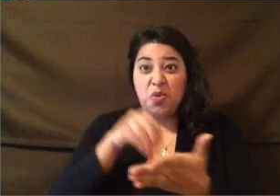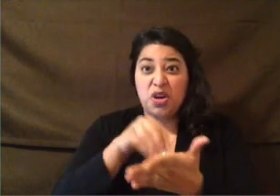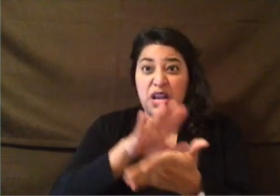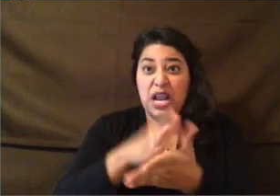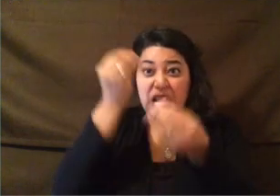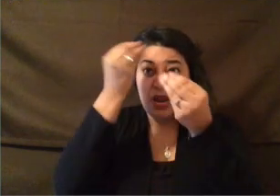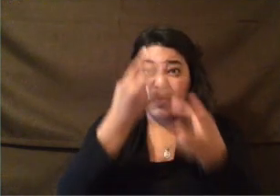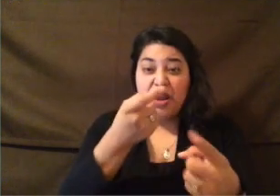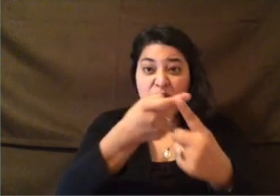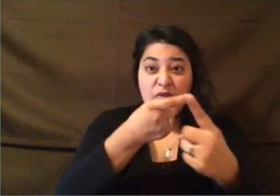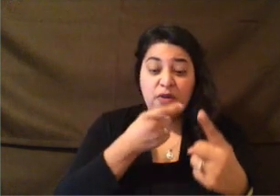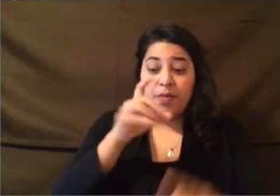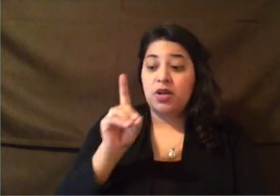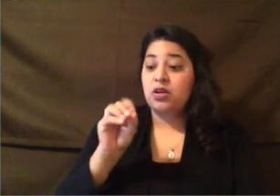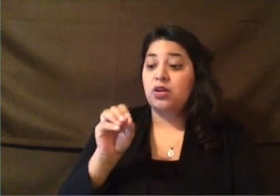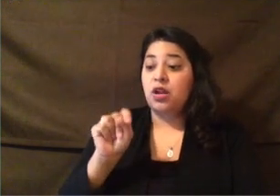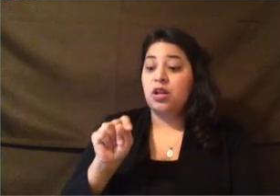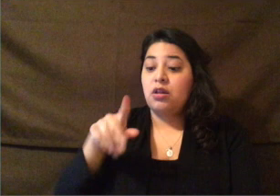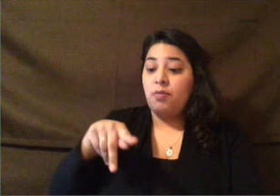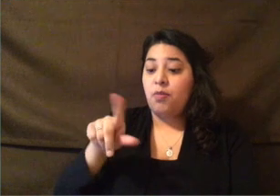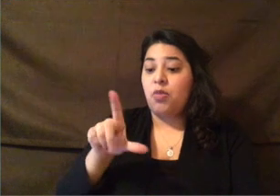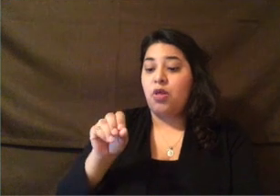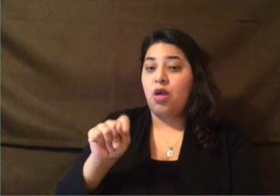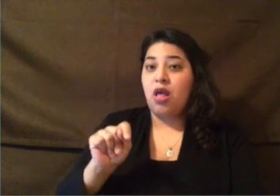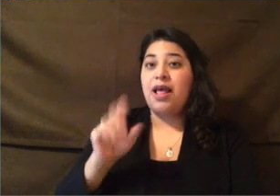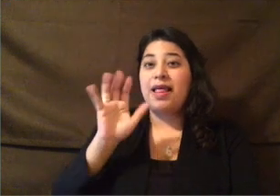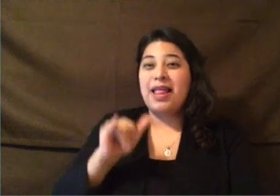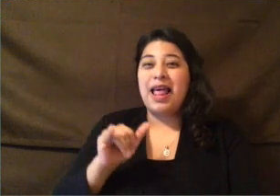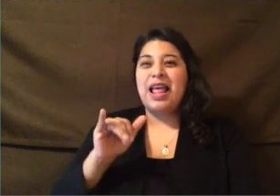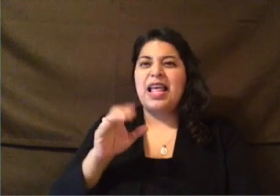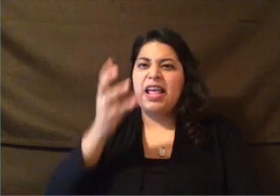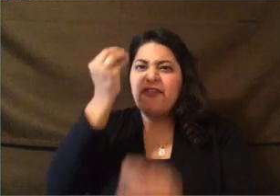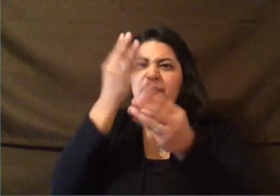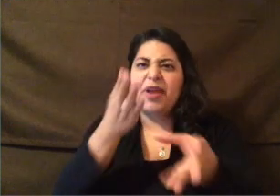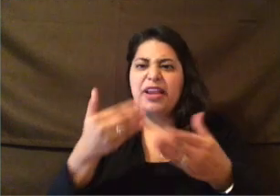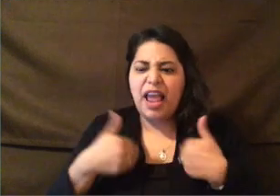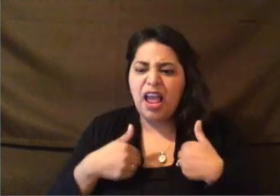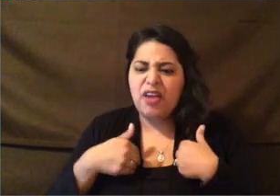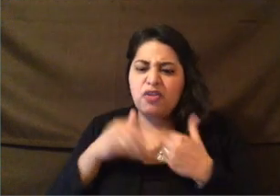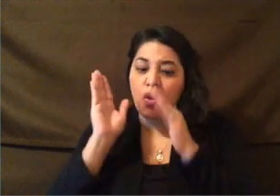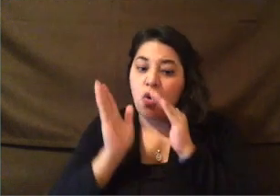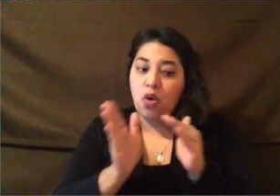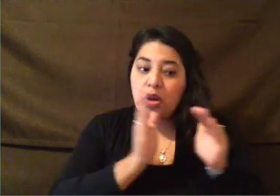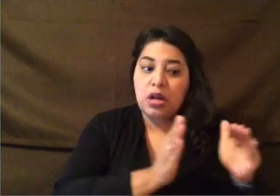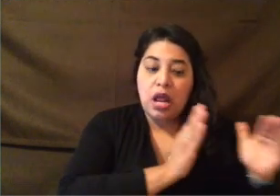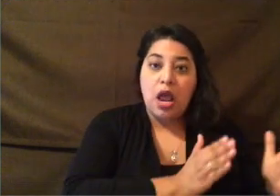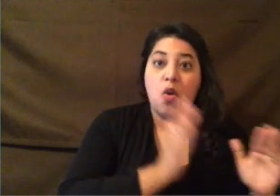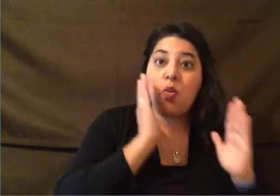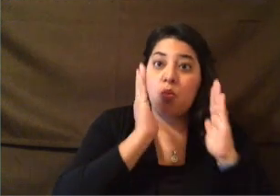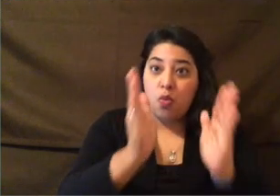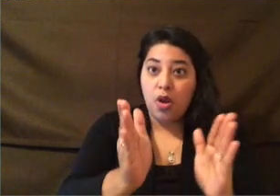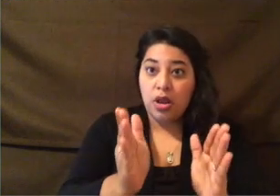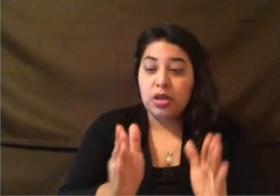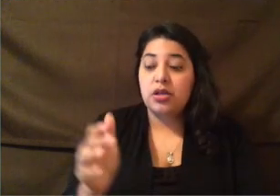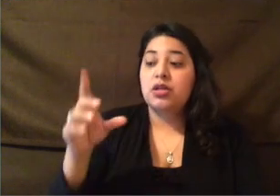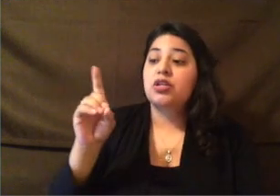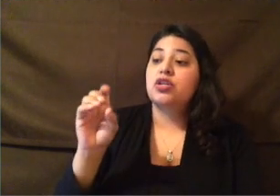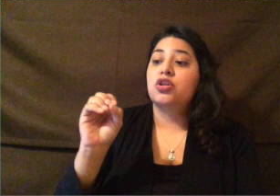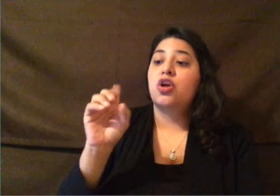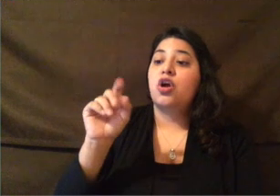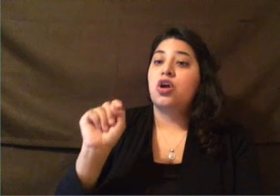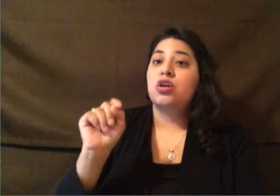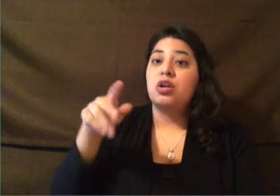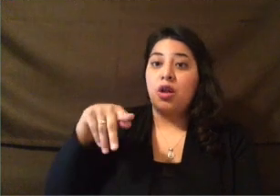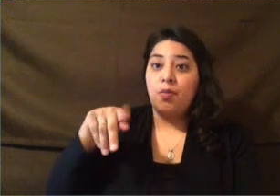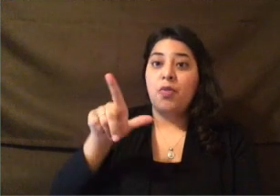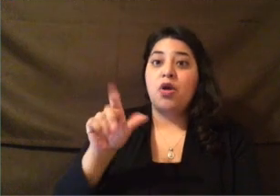graph information on a dot plot, you're putting information together in an organized way. Now, dot plots